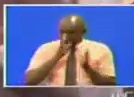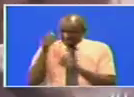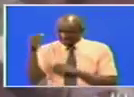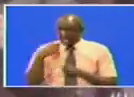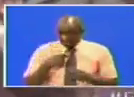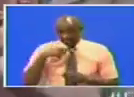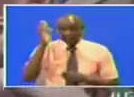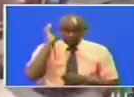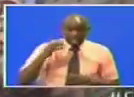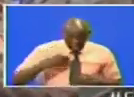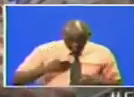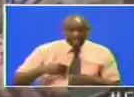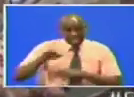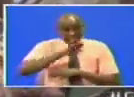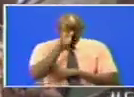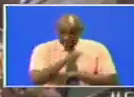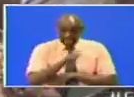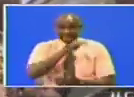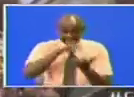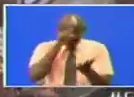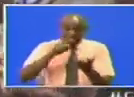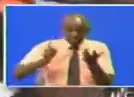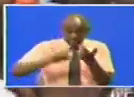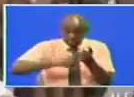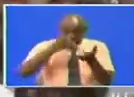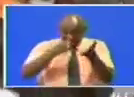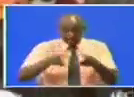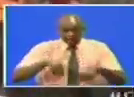parallel tallying center to ensure a credible election for NASA.